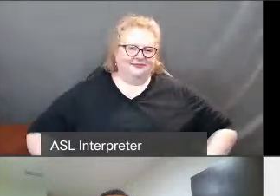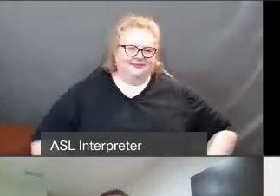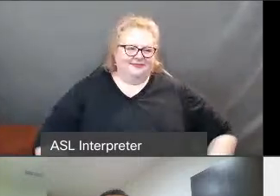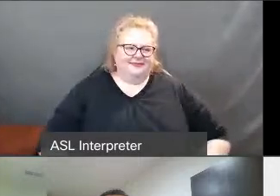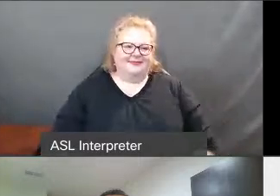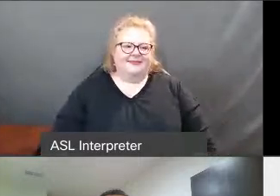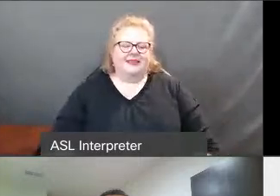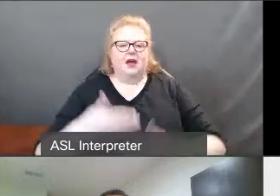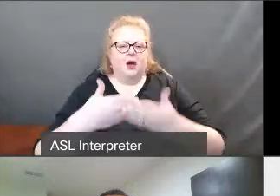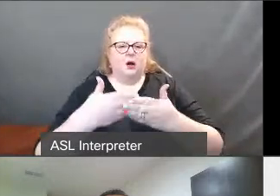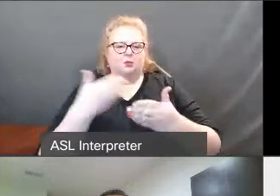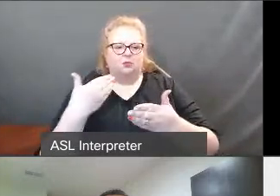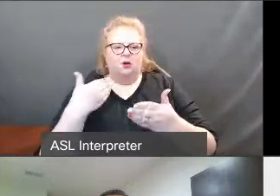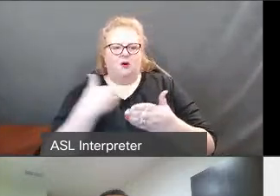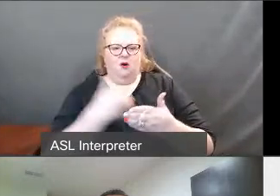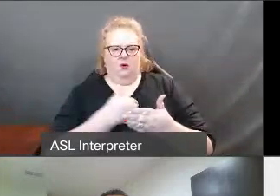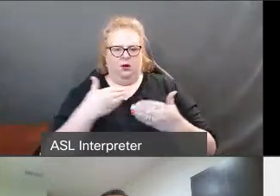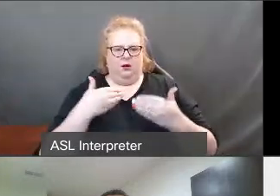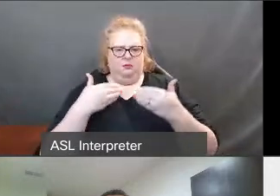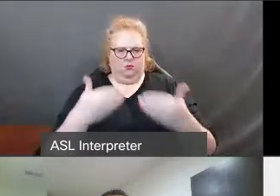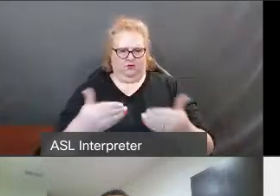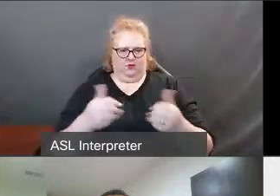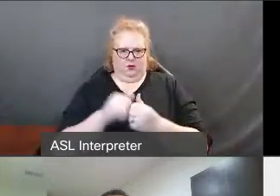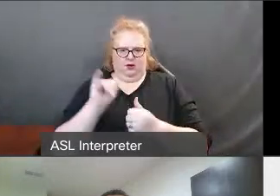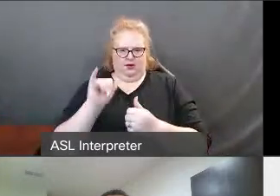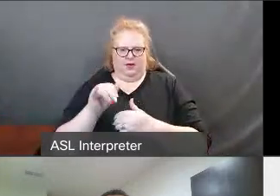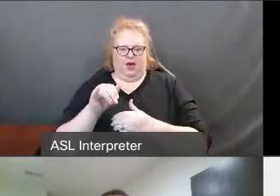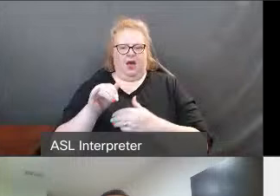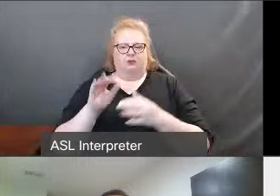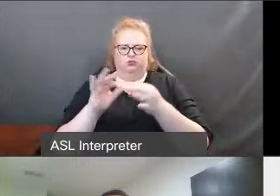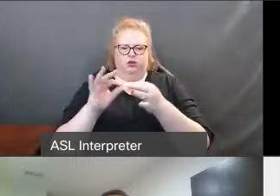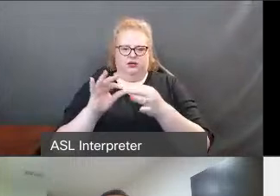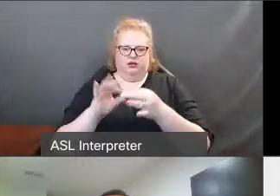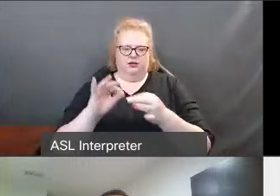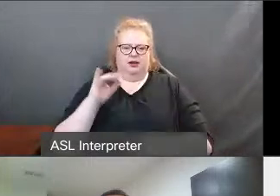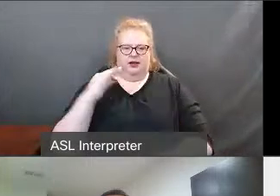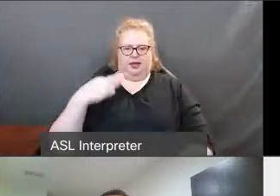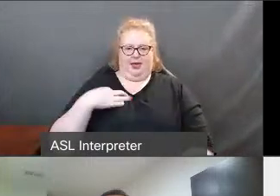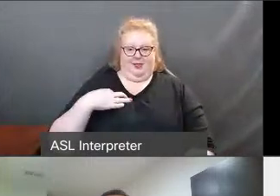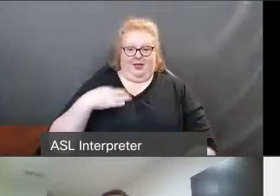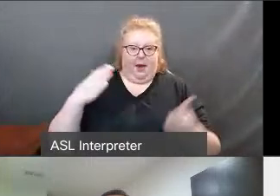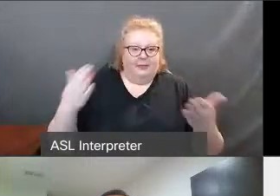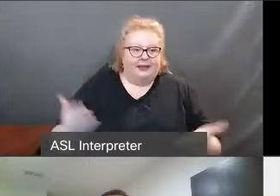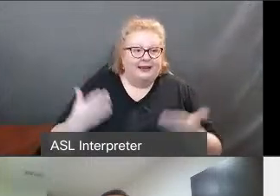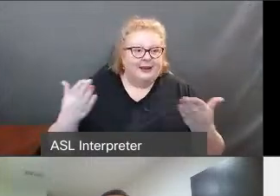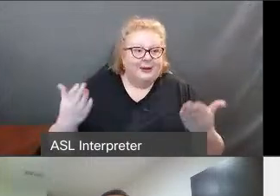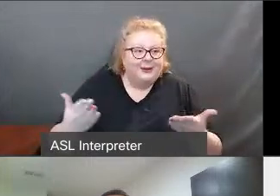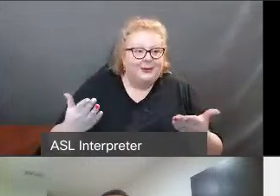Mr. Chairman, before I proceed with the presentation, can we ask if the applicant is here on this item?